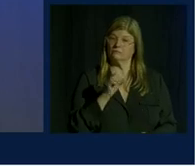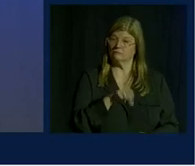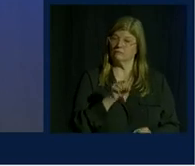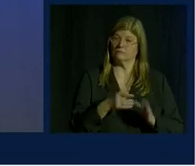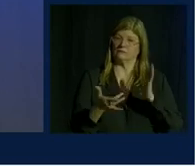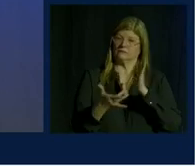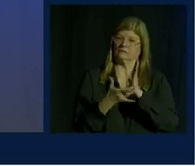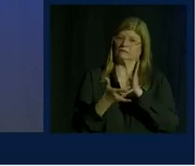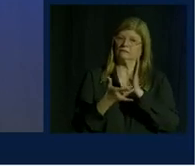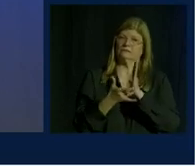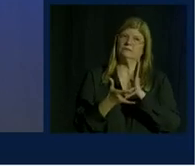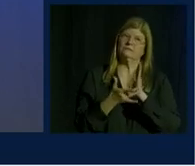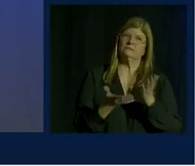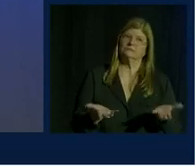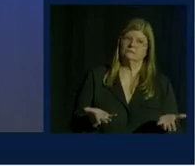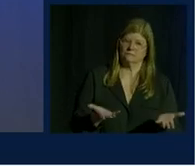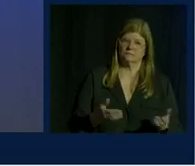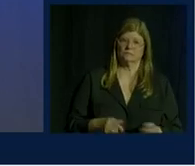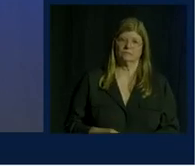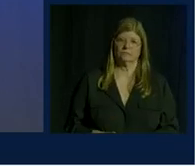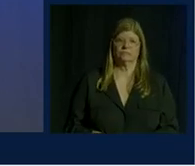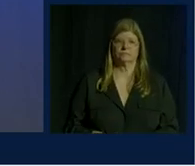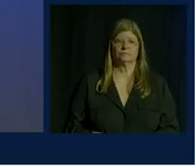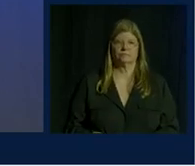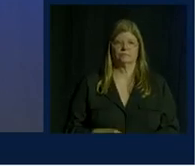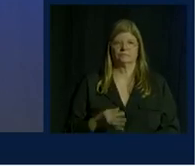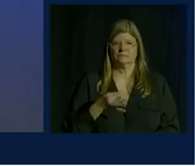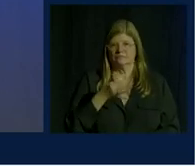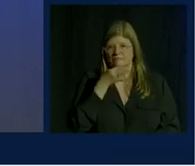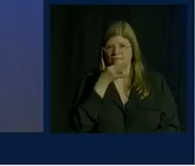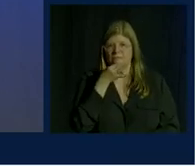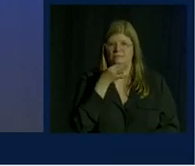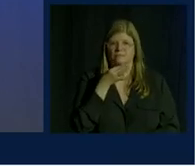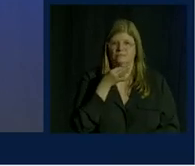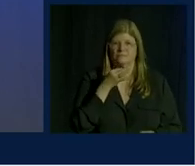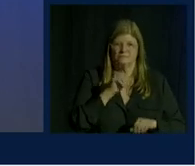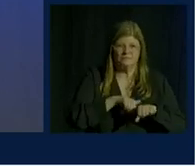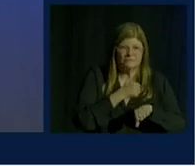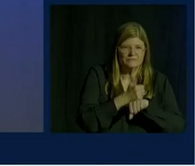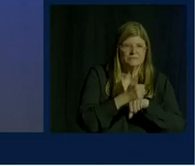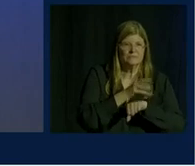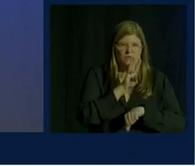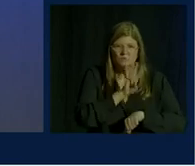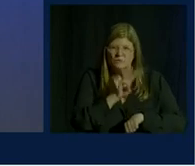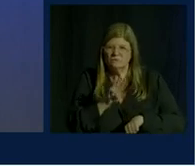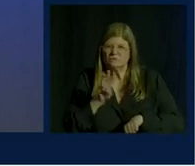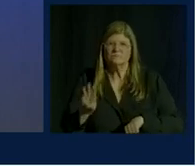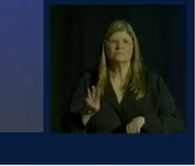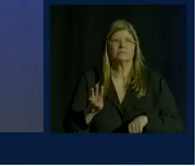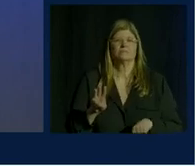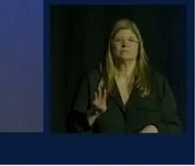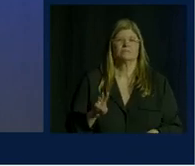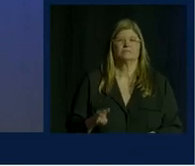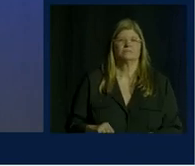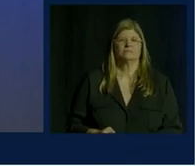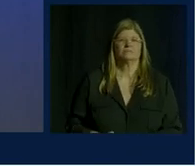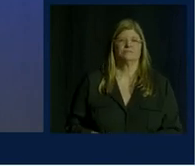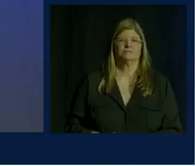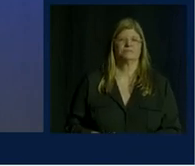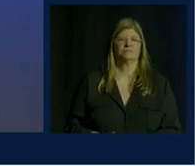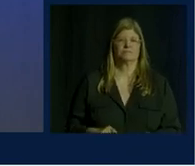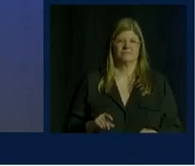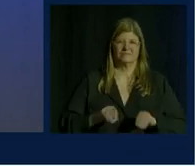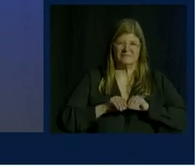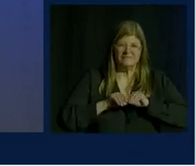when it comes to, setting up websites and things like that. And that is a common theme, across restaurant owners